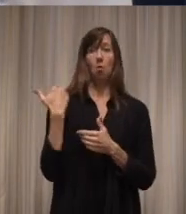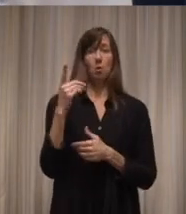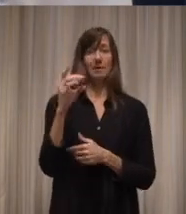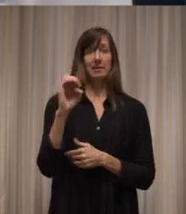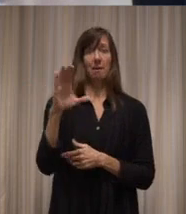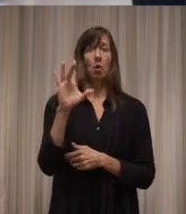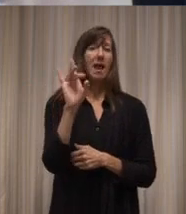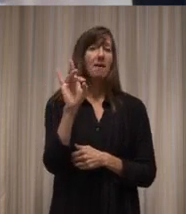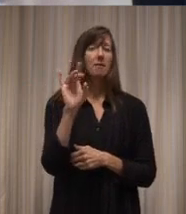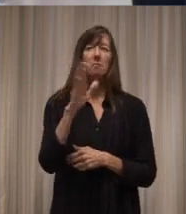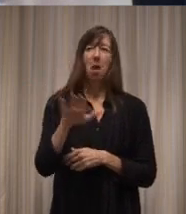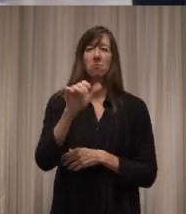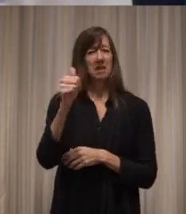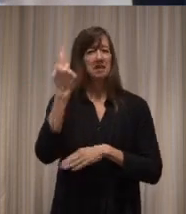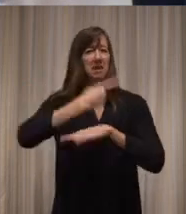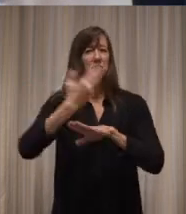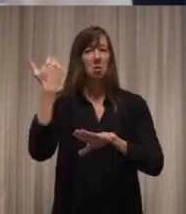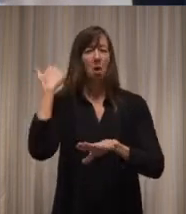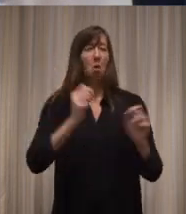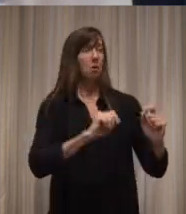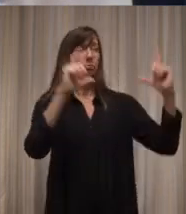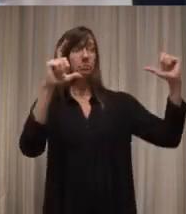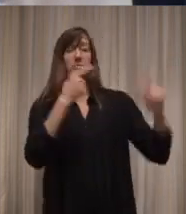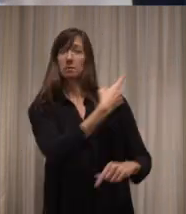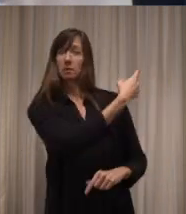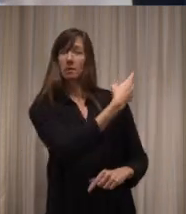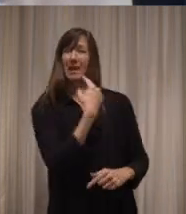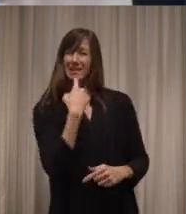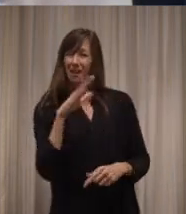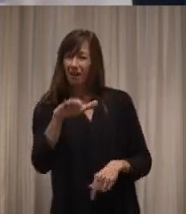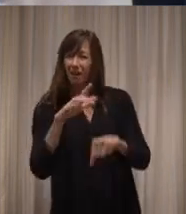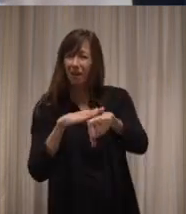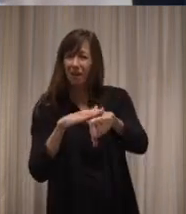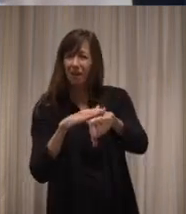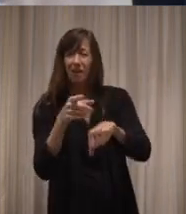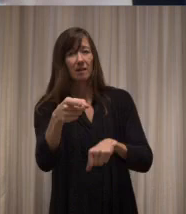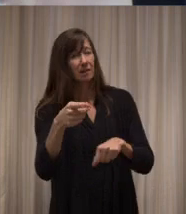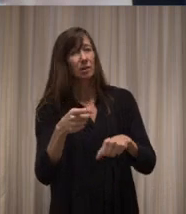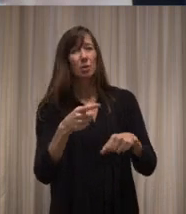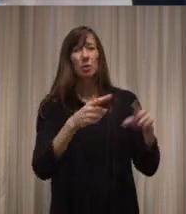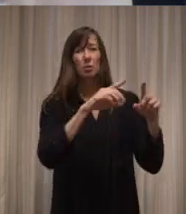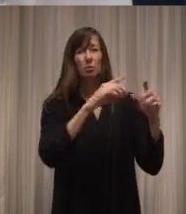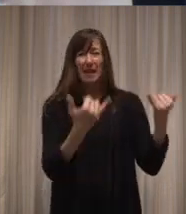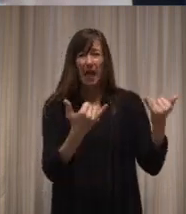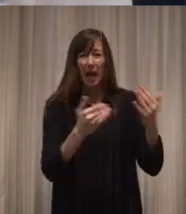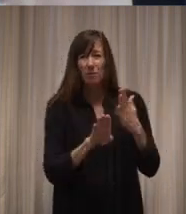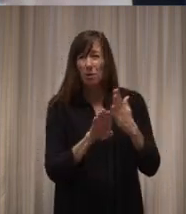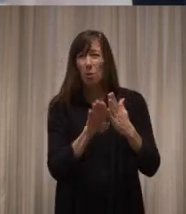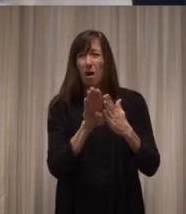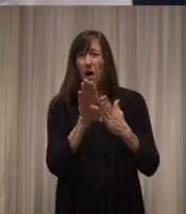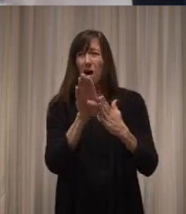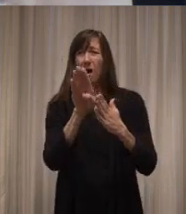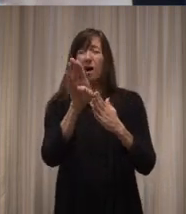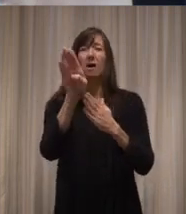just about 10 days ago and said, look, we're at this inflection point. It's within our hands to decide, are we